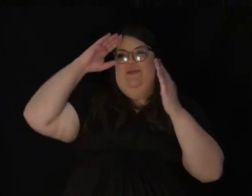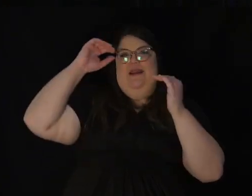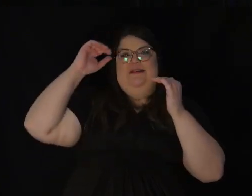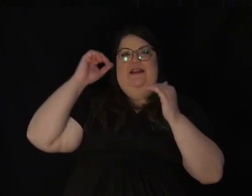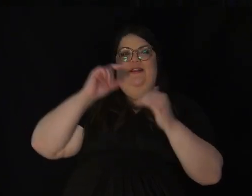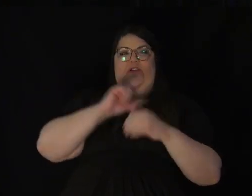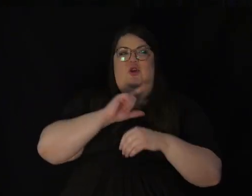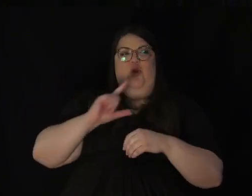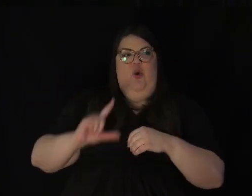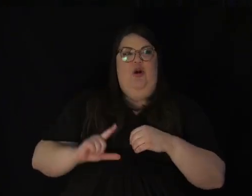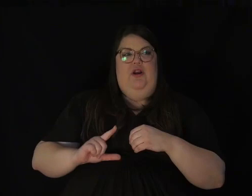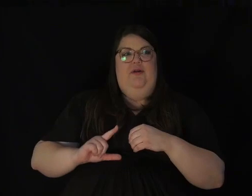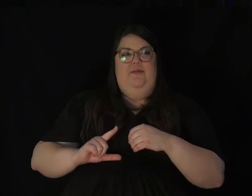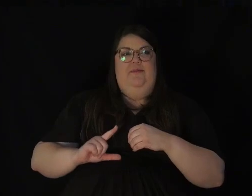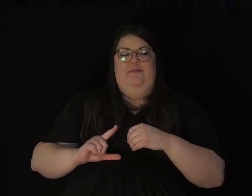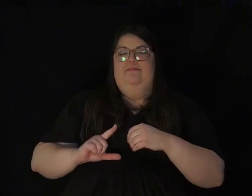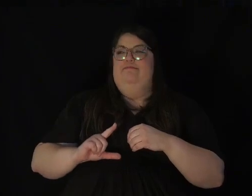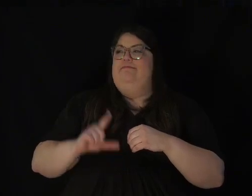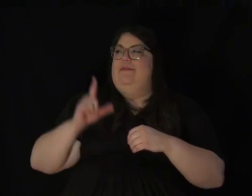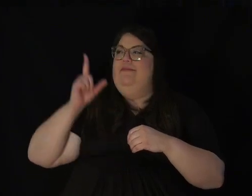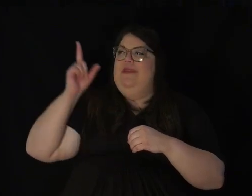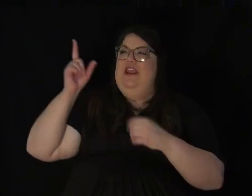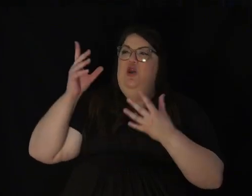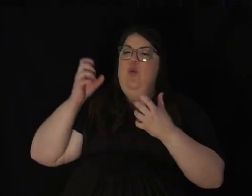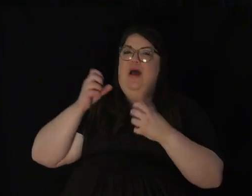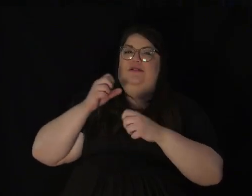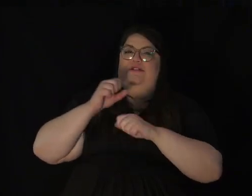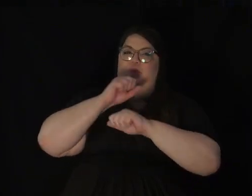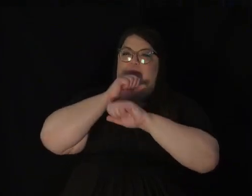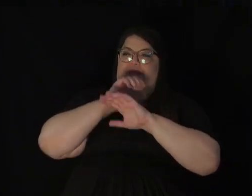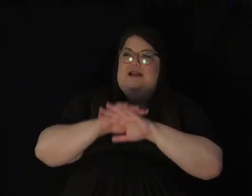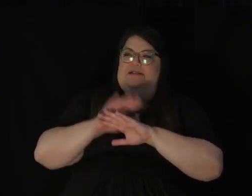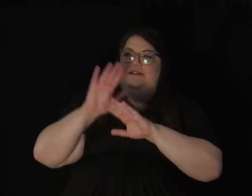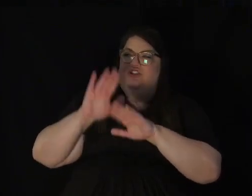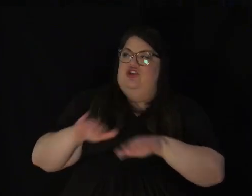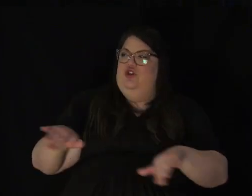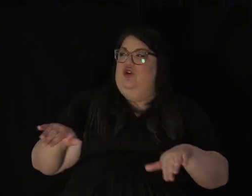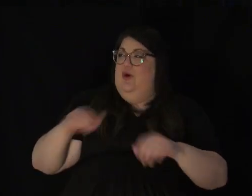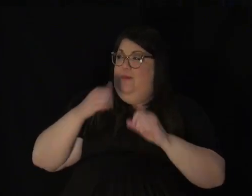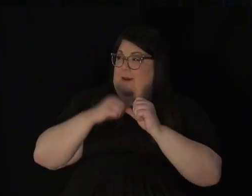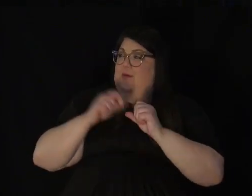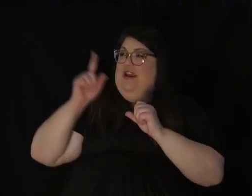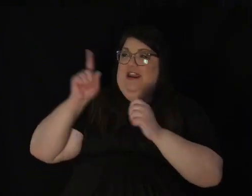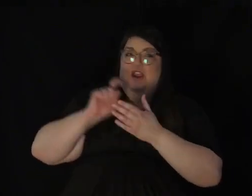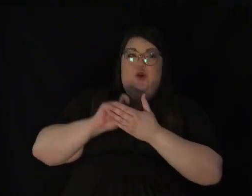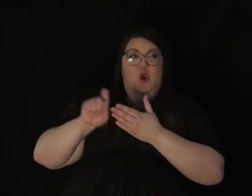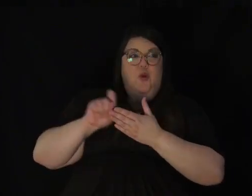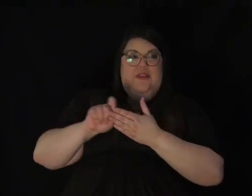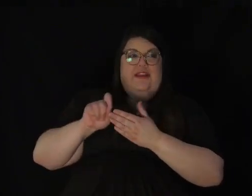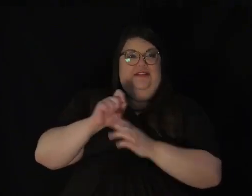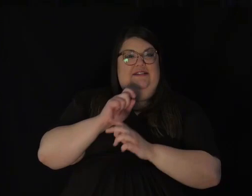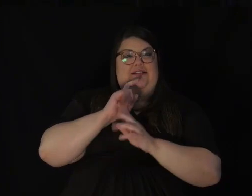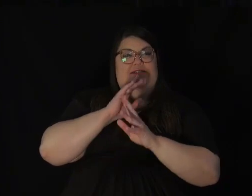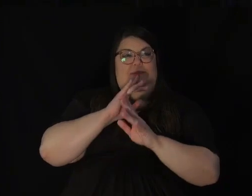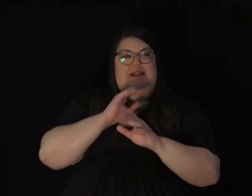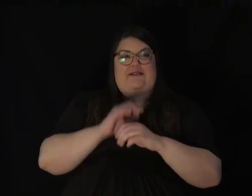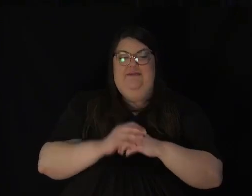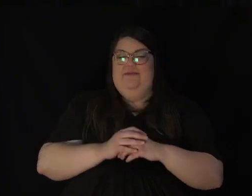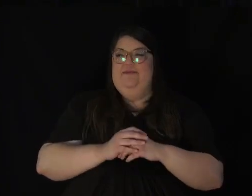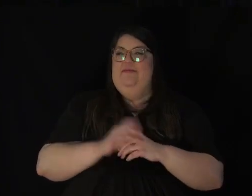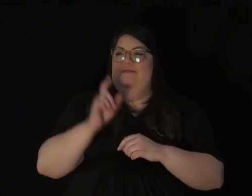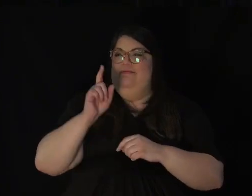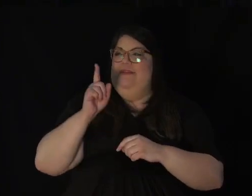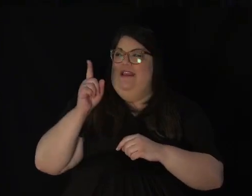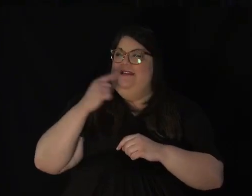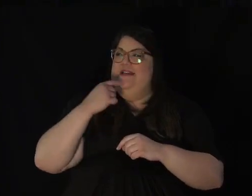Lord. He wants to bless his children. Remember, he wrote this blessing. He wrote it.